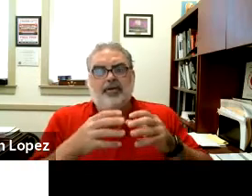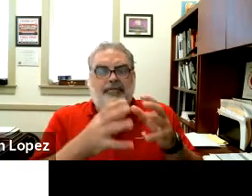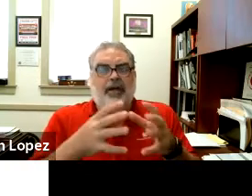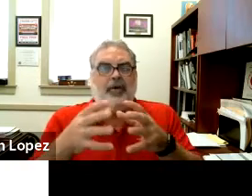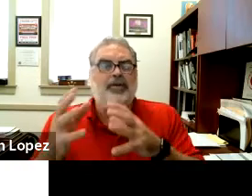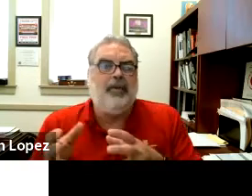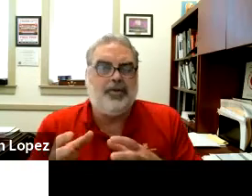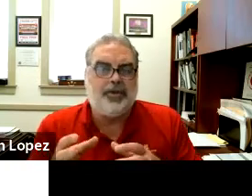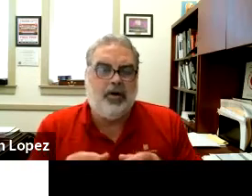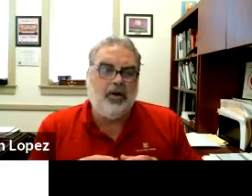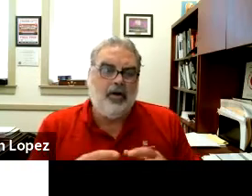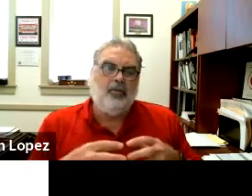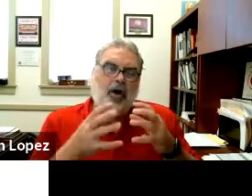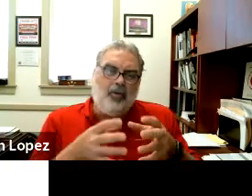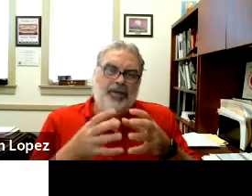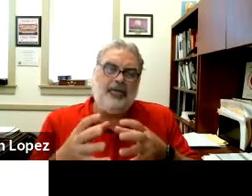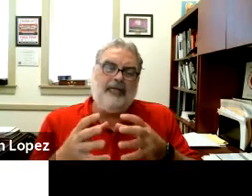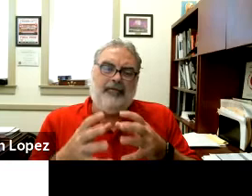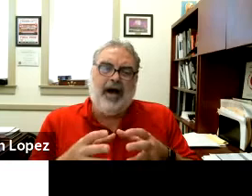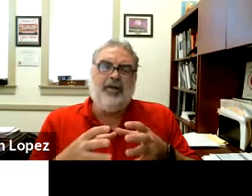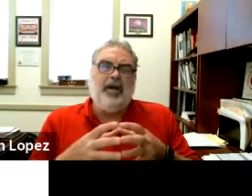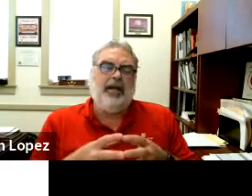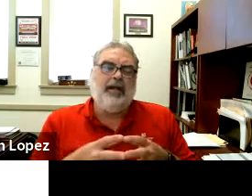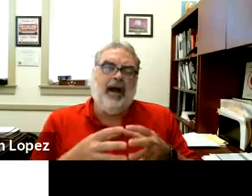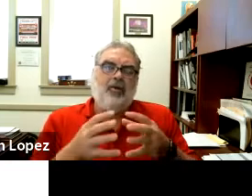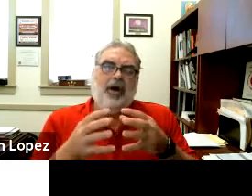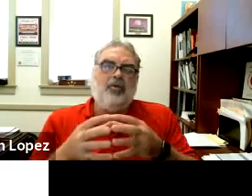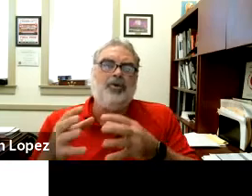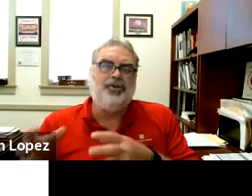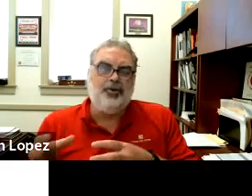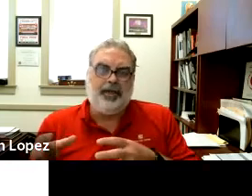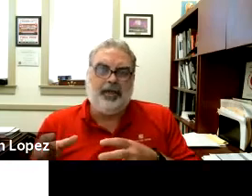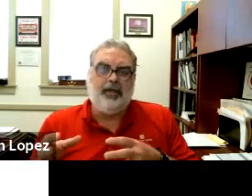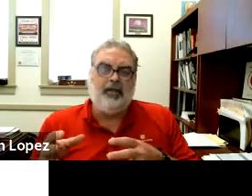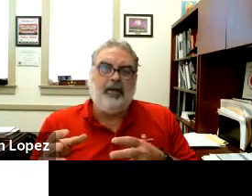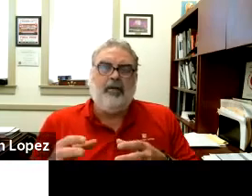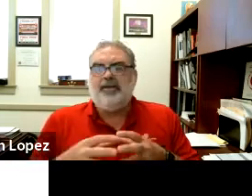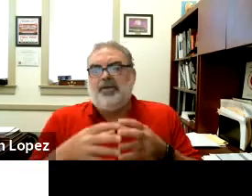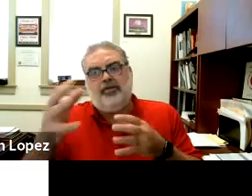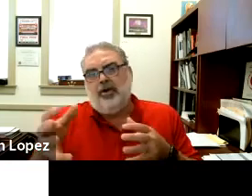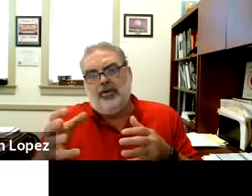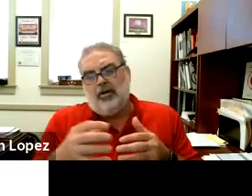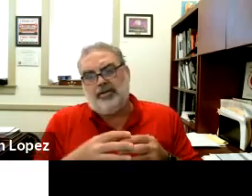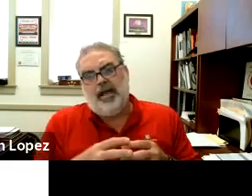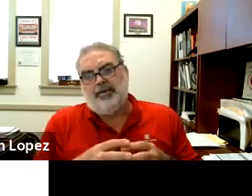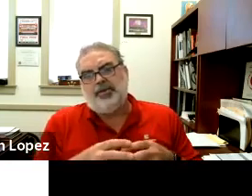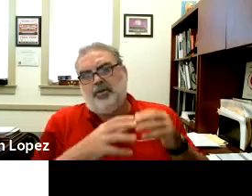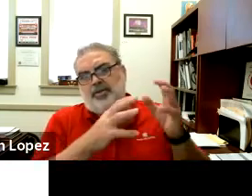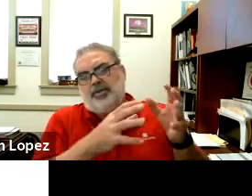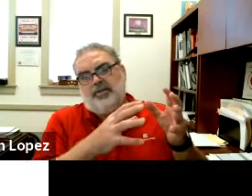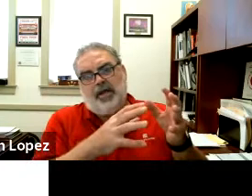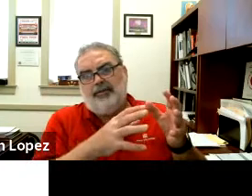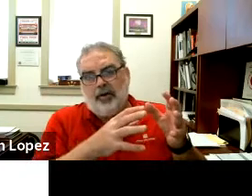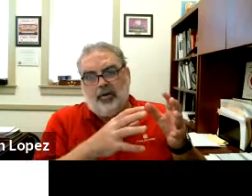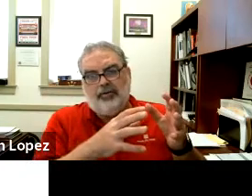whatever those evaluation metrics are. We're always evaluating how well we're doing, right? So you all establish your